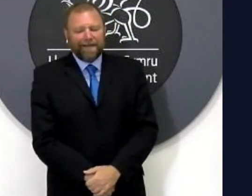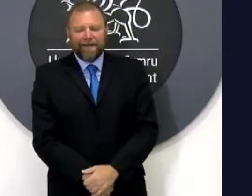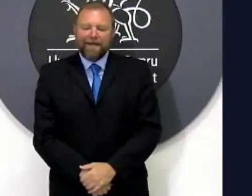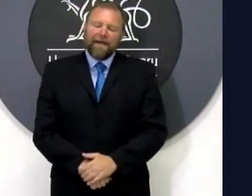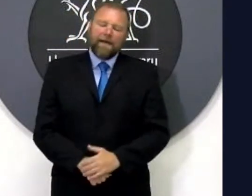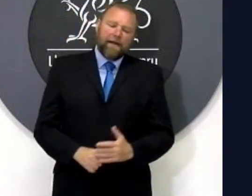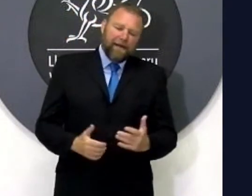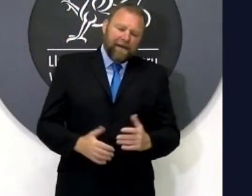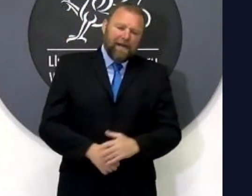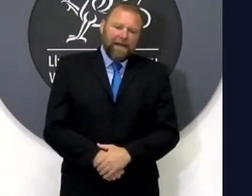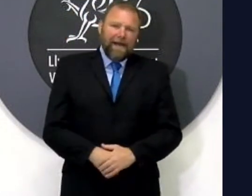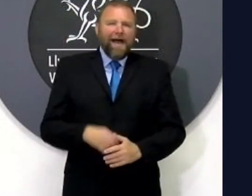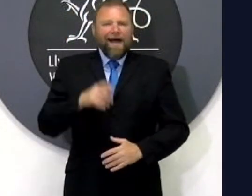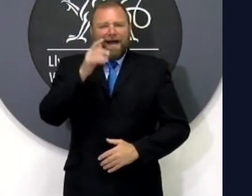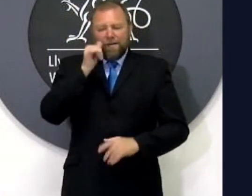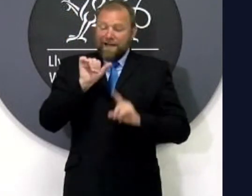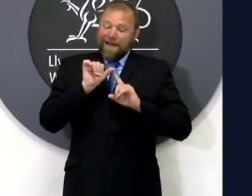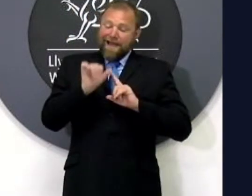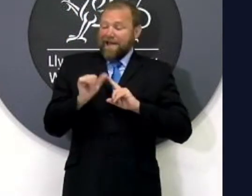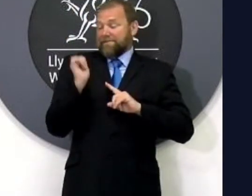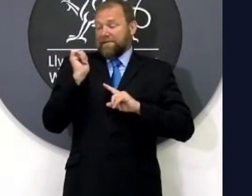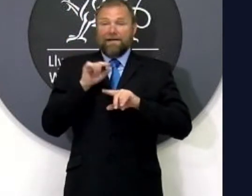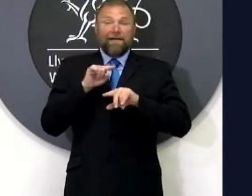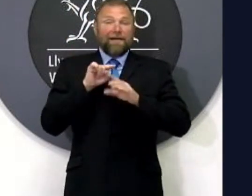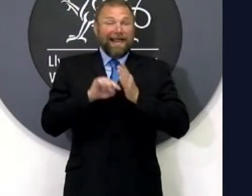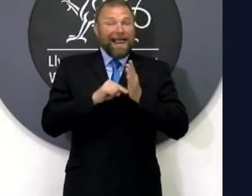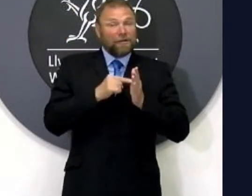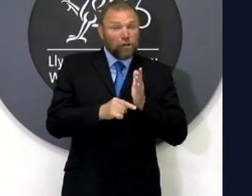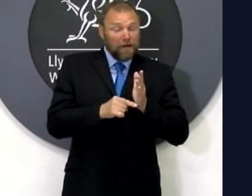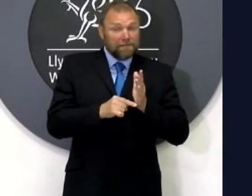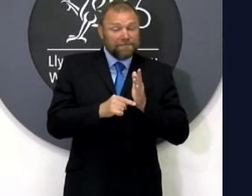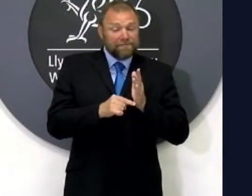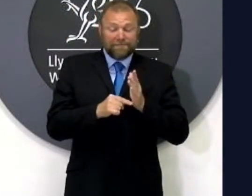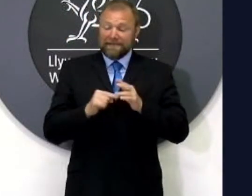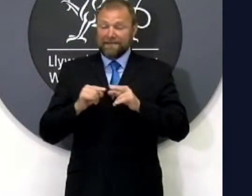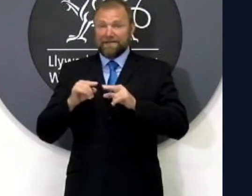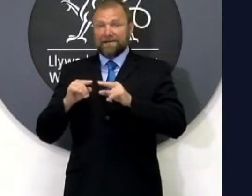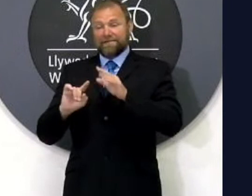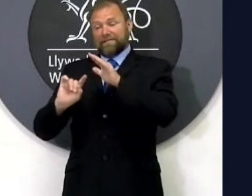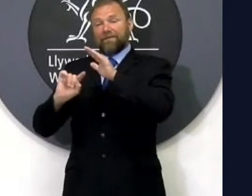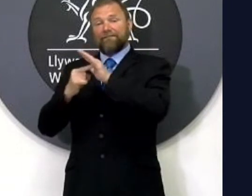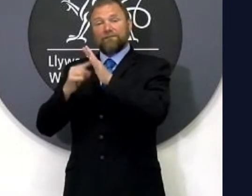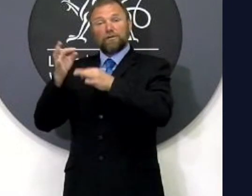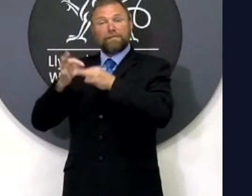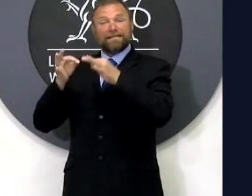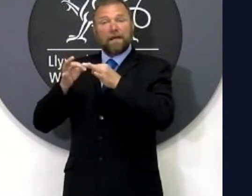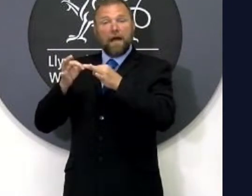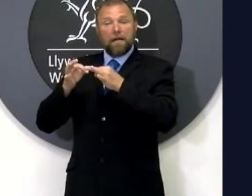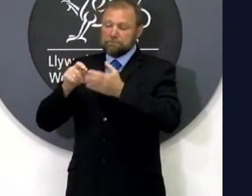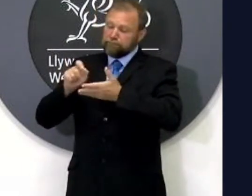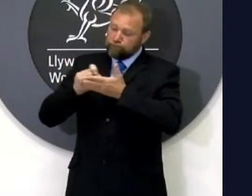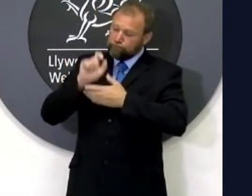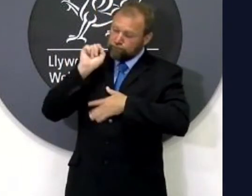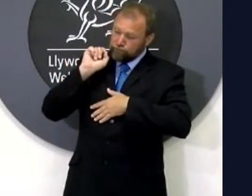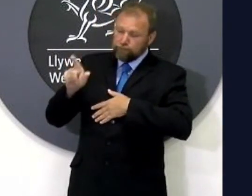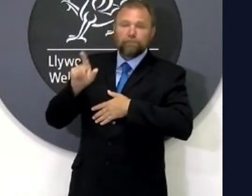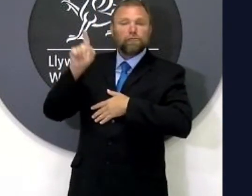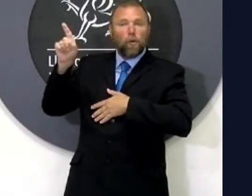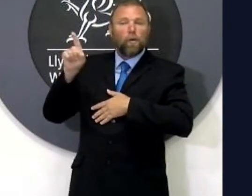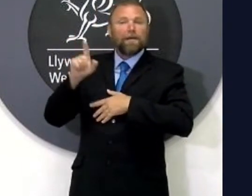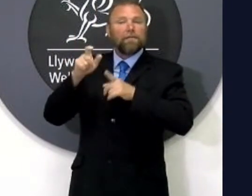First Minister wrote to the Prime Minister of the United Kingdom. We're very keen and anxious to, where possible, work